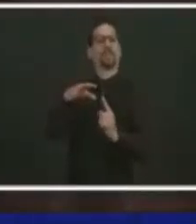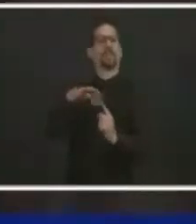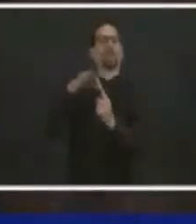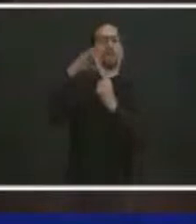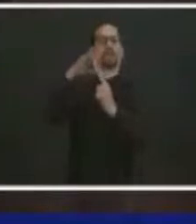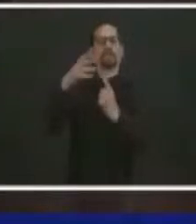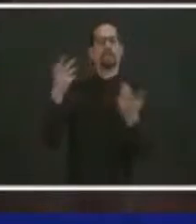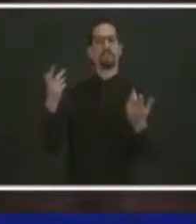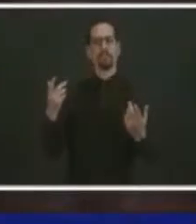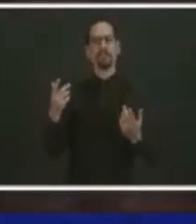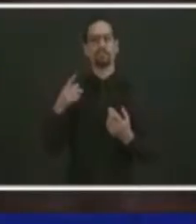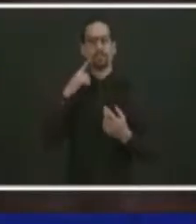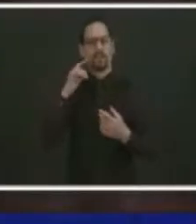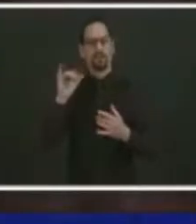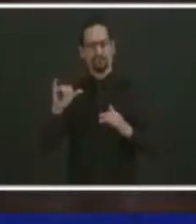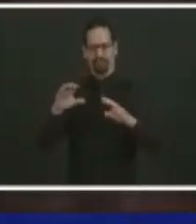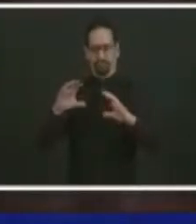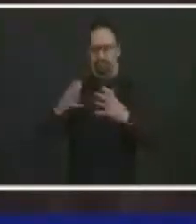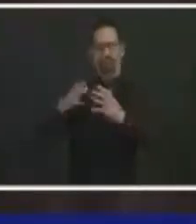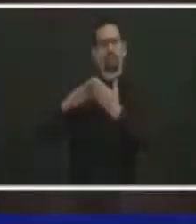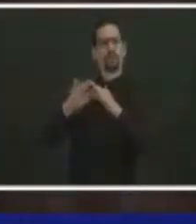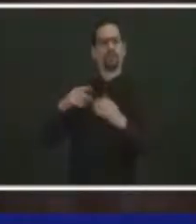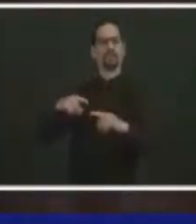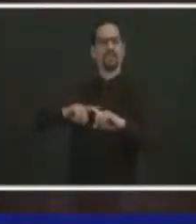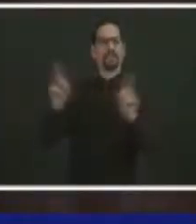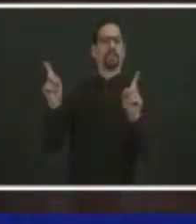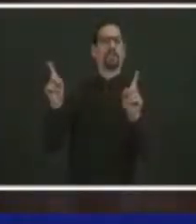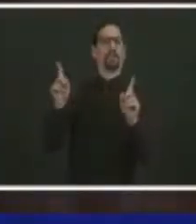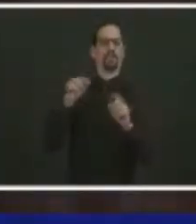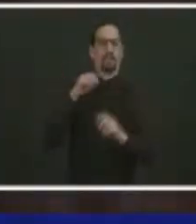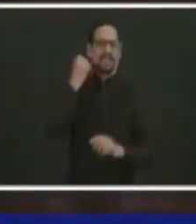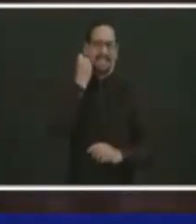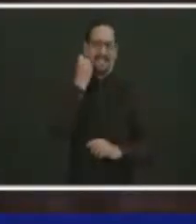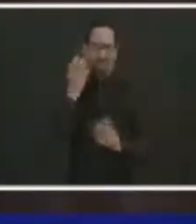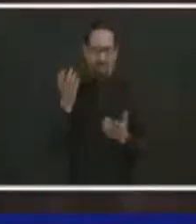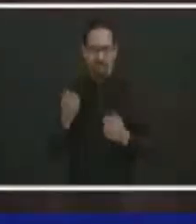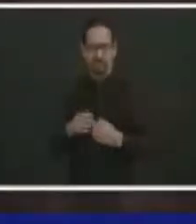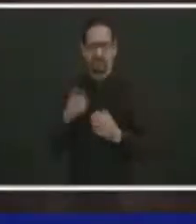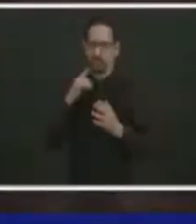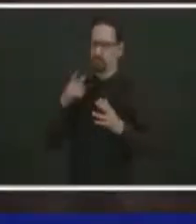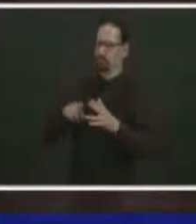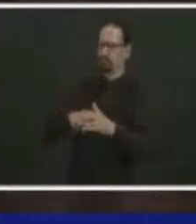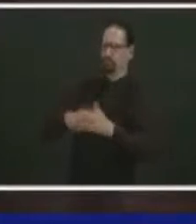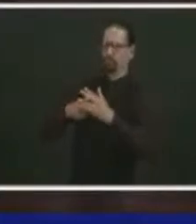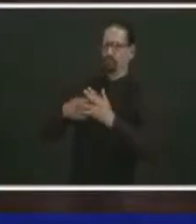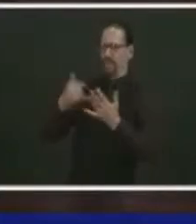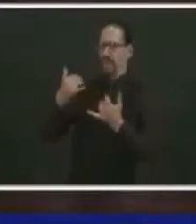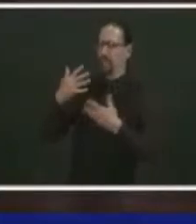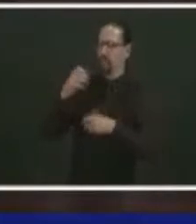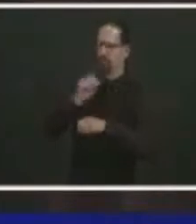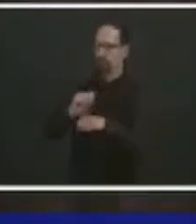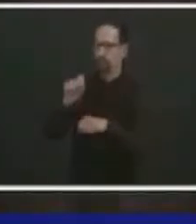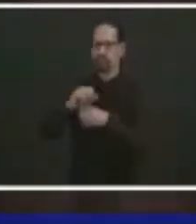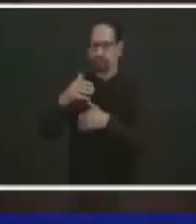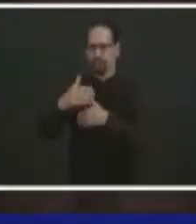we've supported them in being able to open in phases the way they need to. We've also worked with being able to